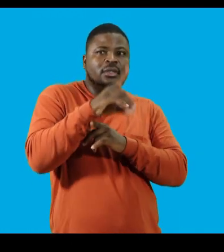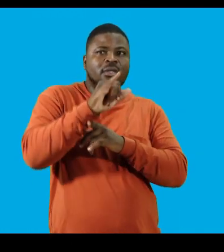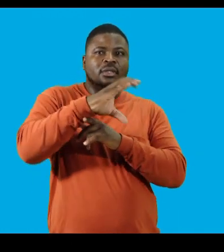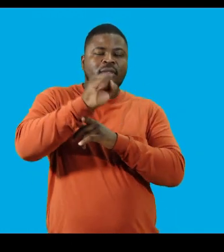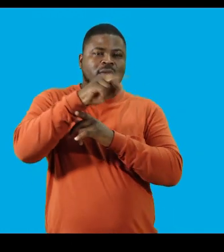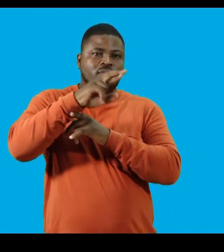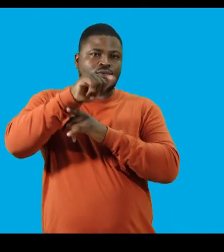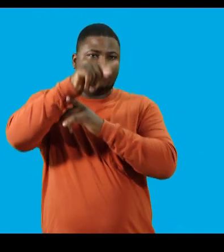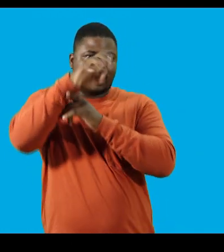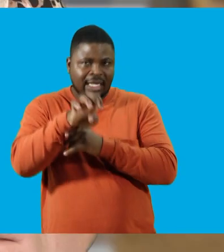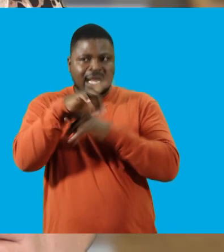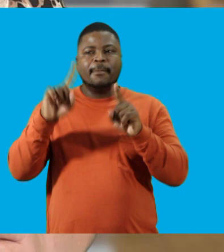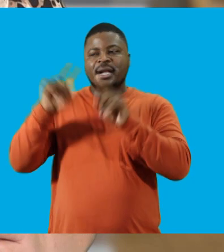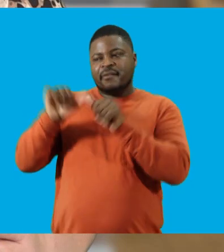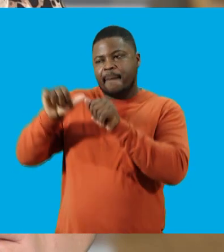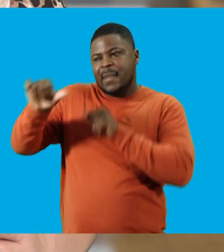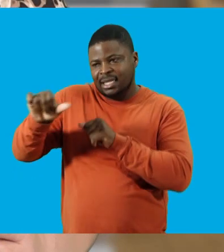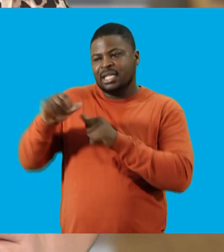be continuous.